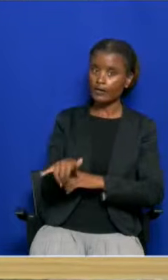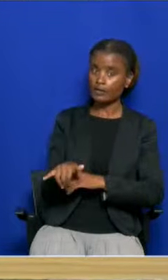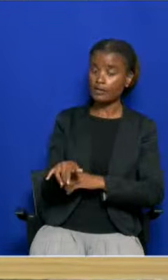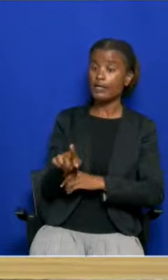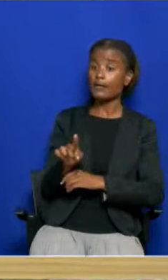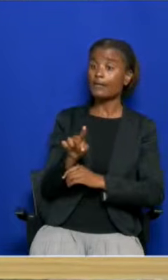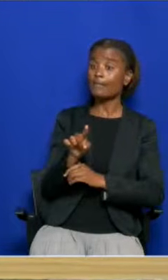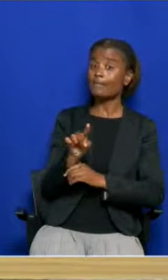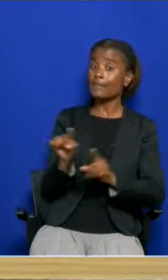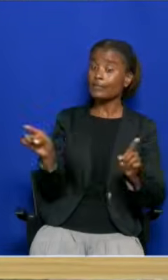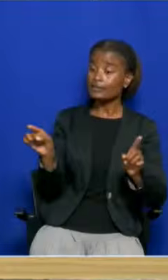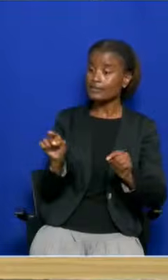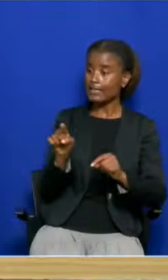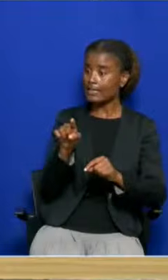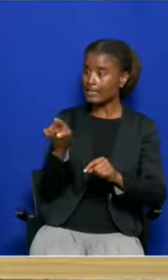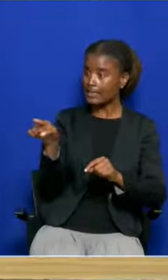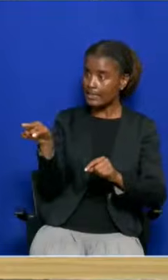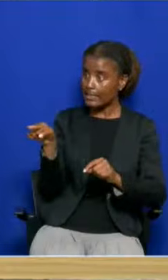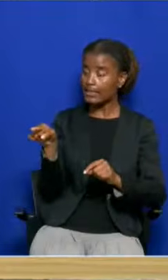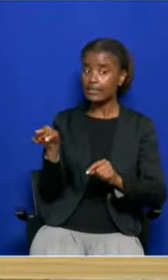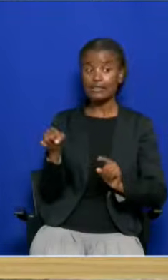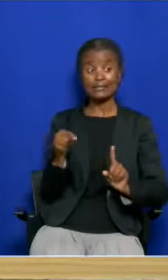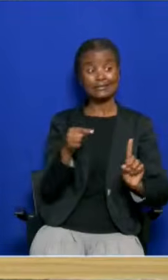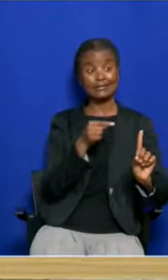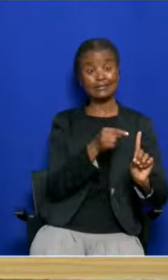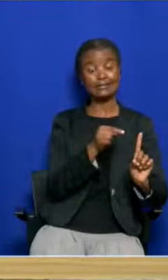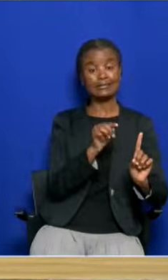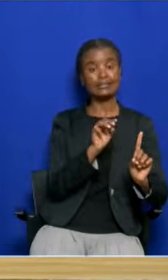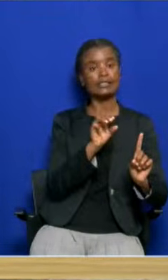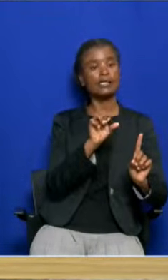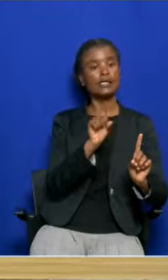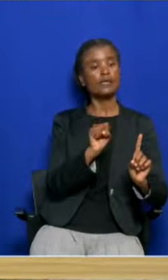to Mr. Mkhwanazi. That is when